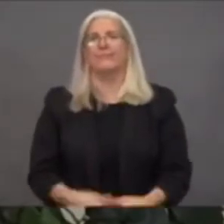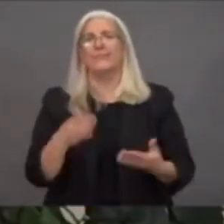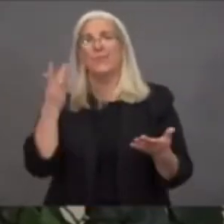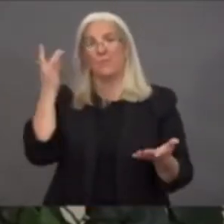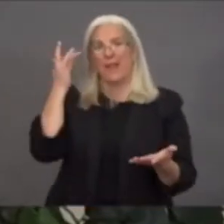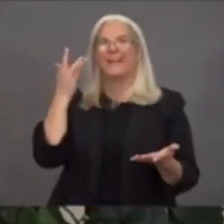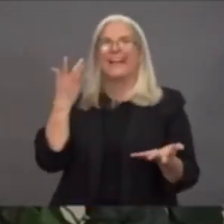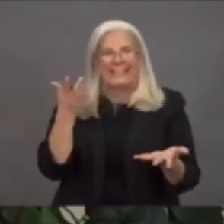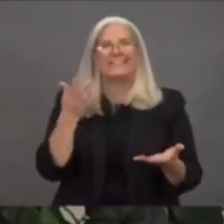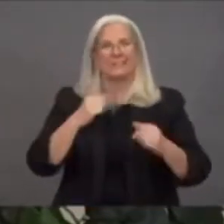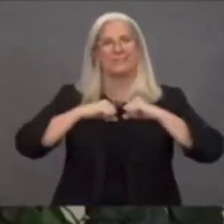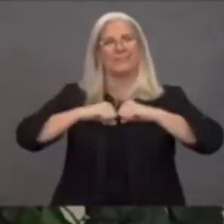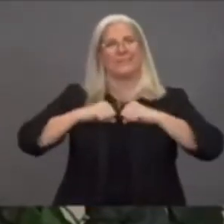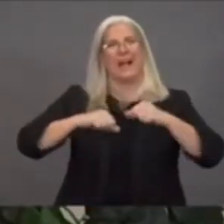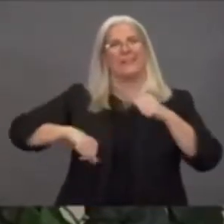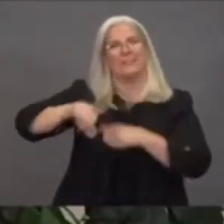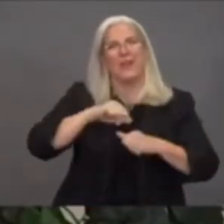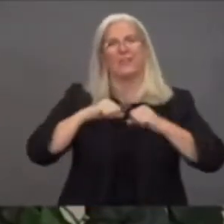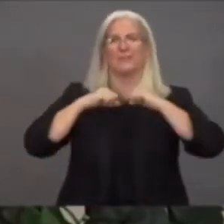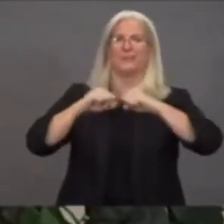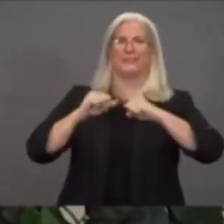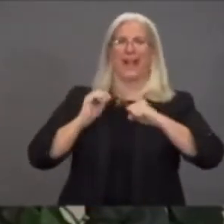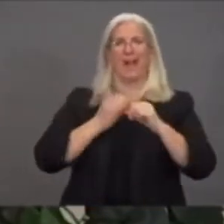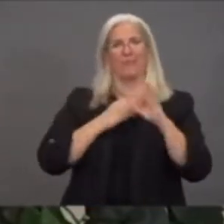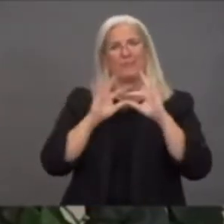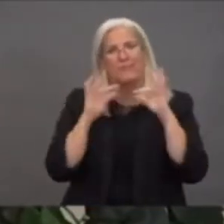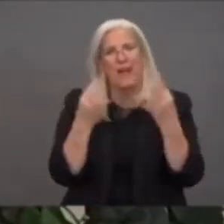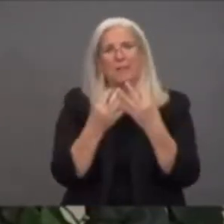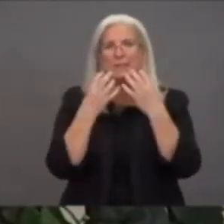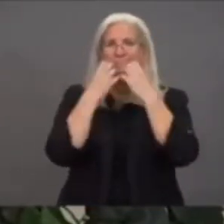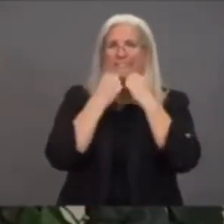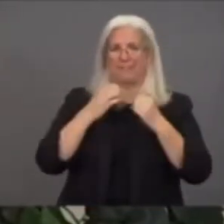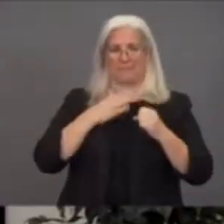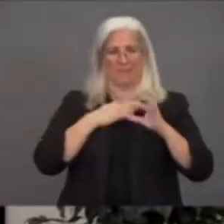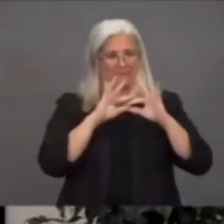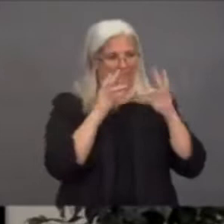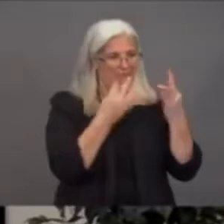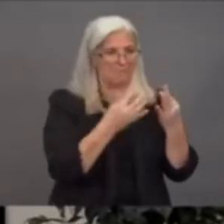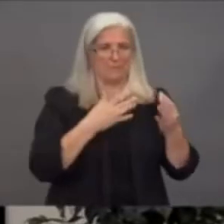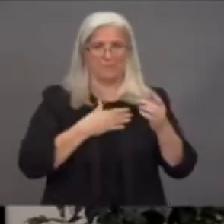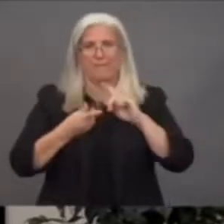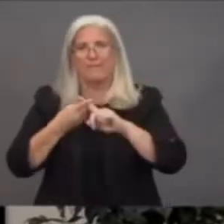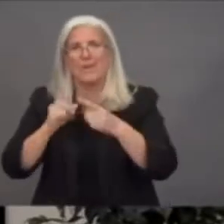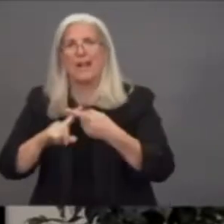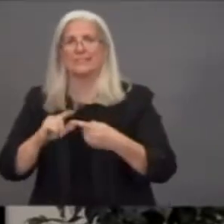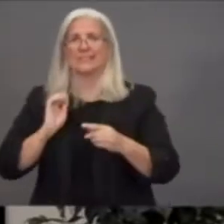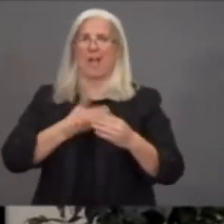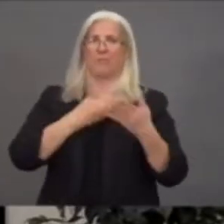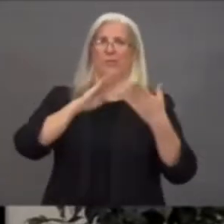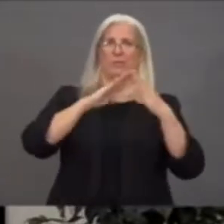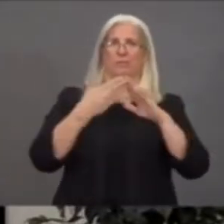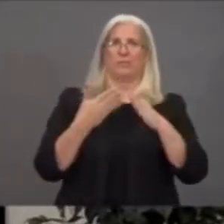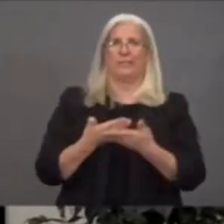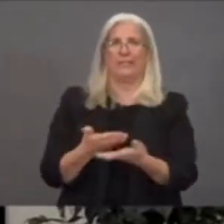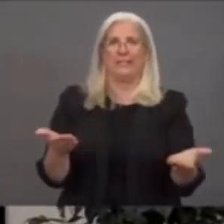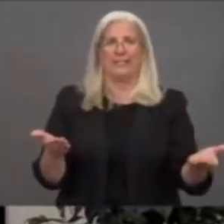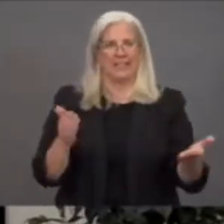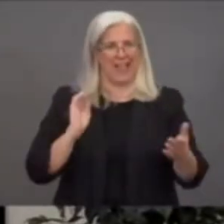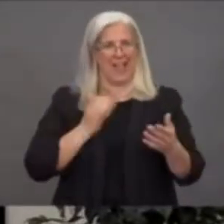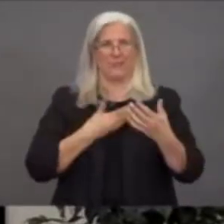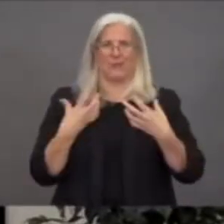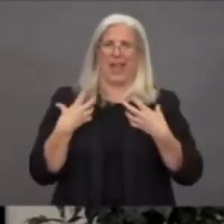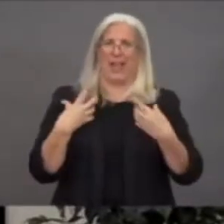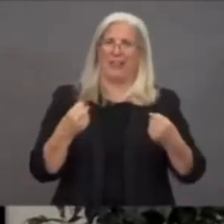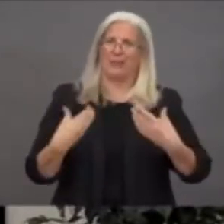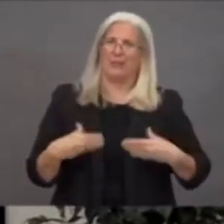That's right. I care about my family and friends' health, and they care about my health, and so the best thing to do is